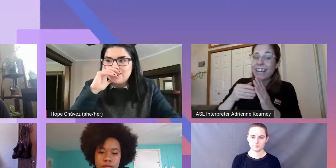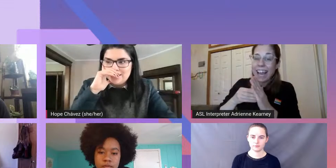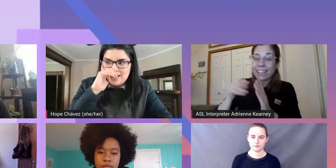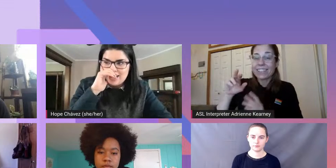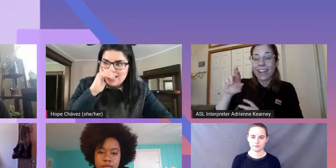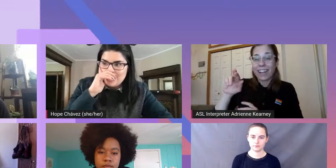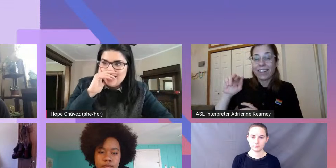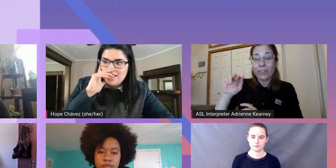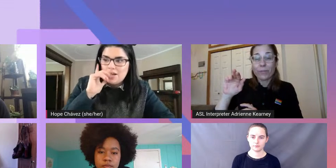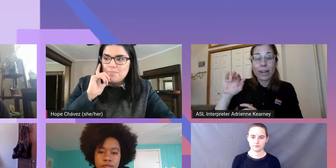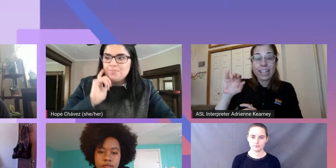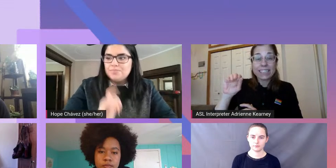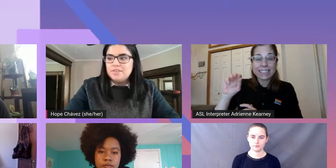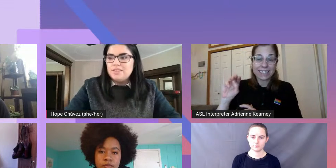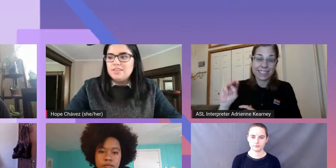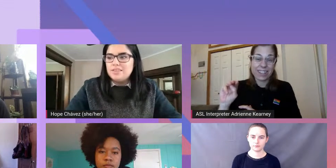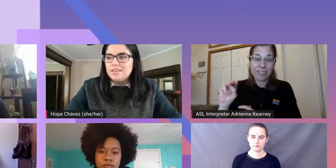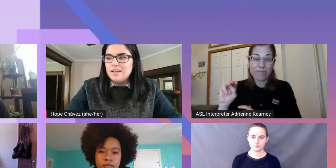heard folks say,